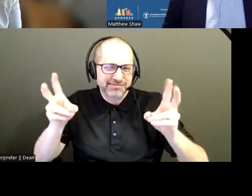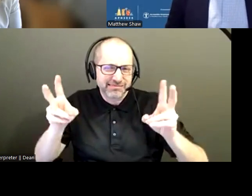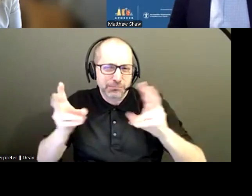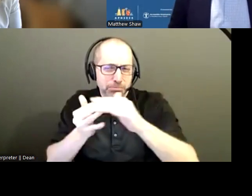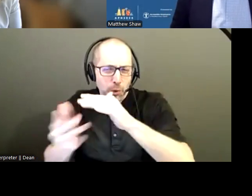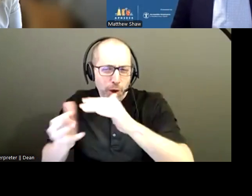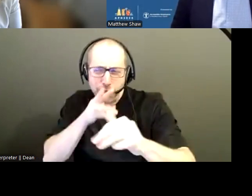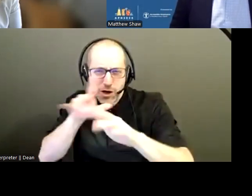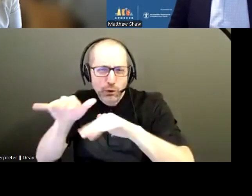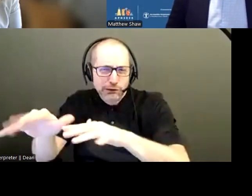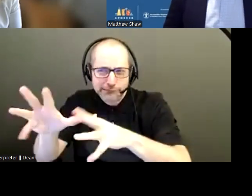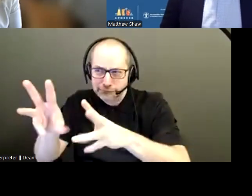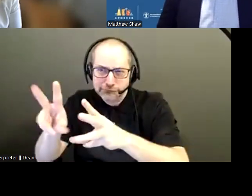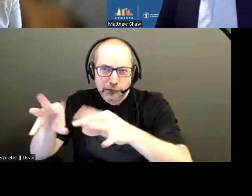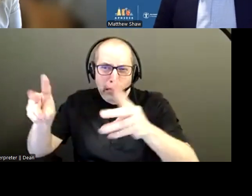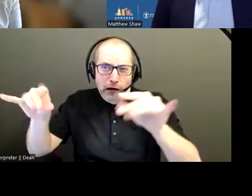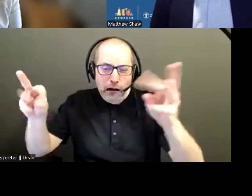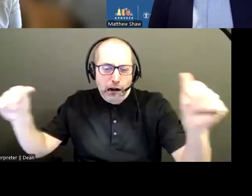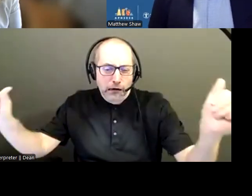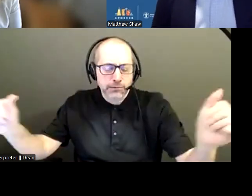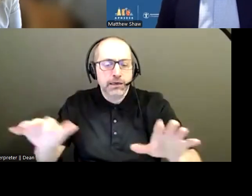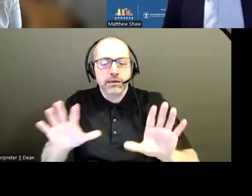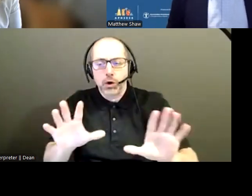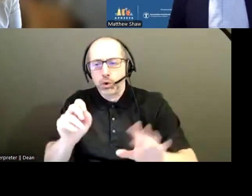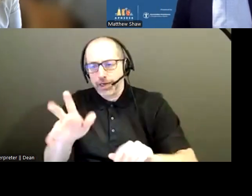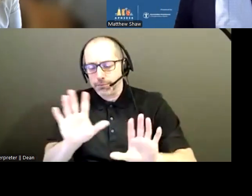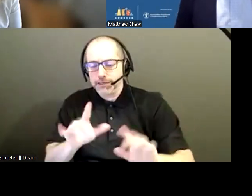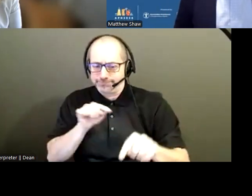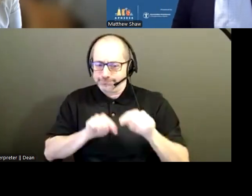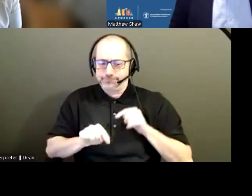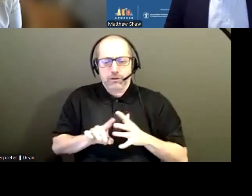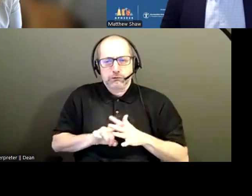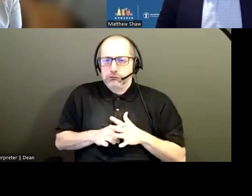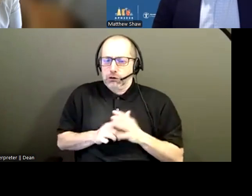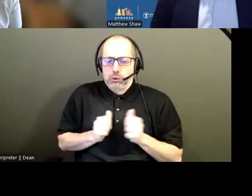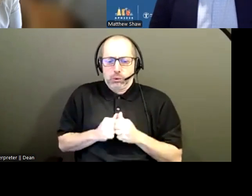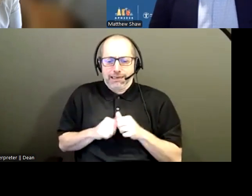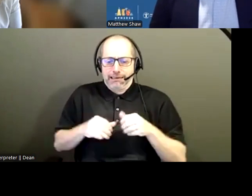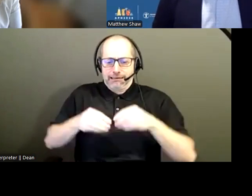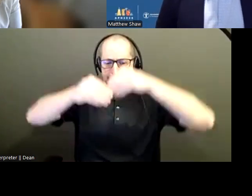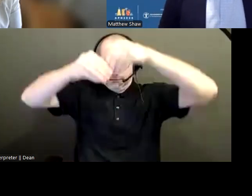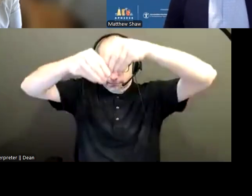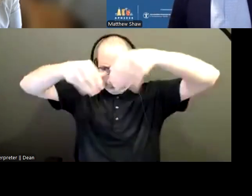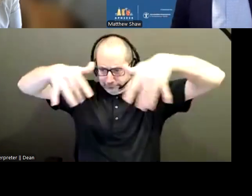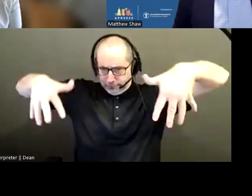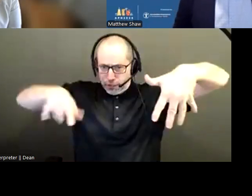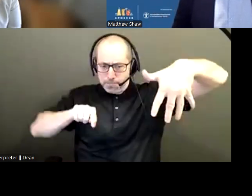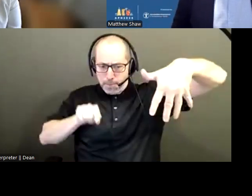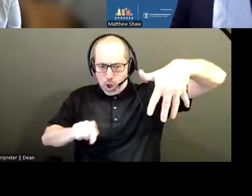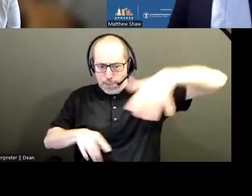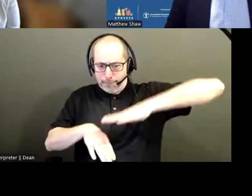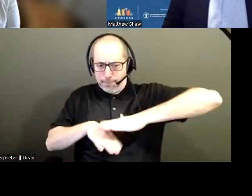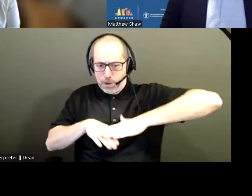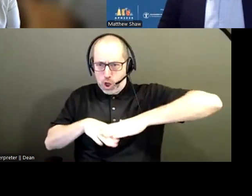most successful approaches are to begin with the bottom and to work their way up. And so one approach